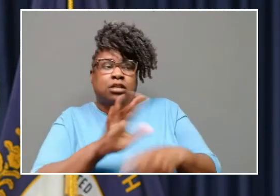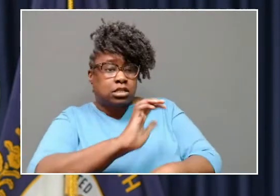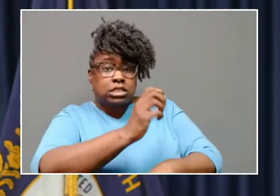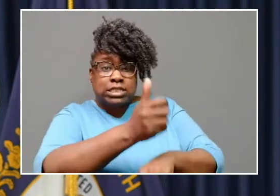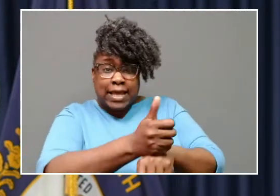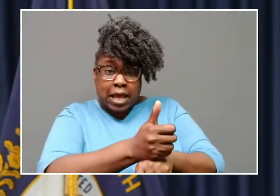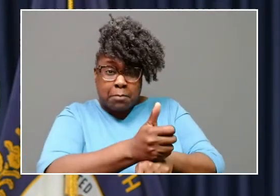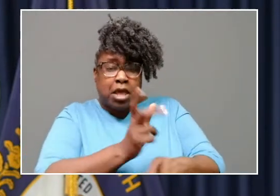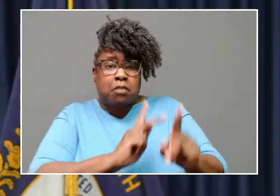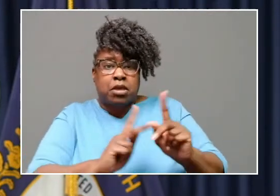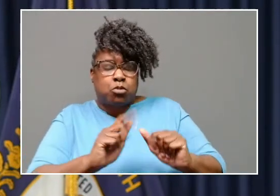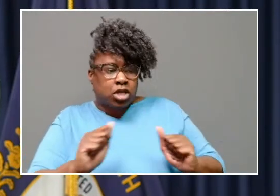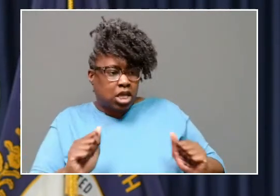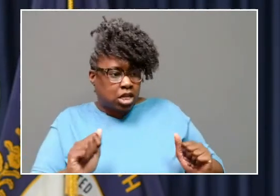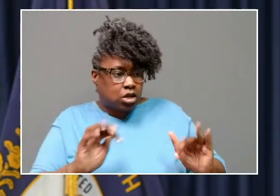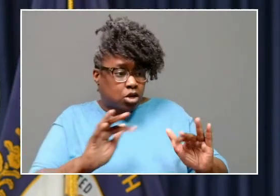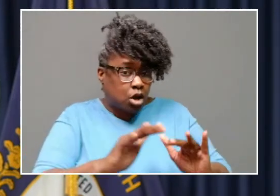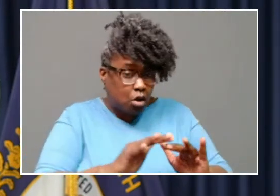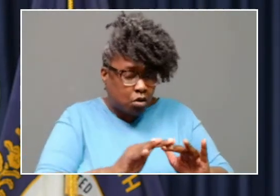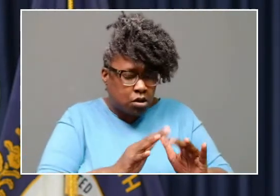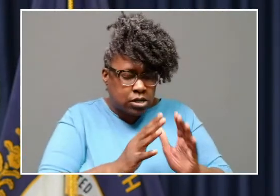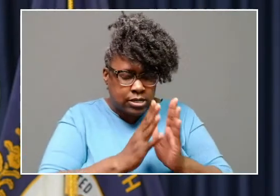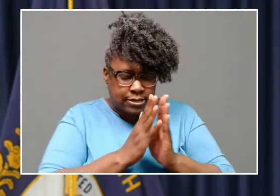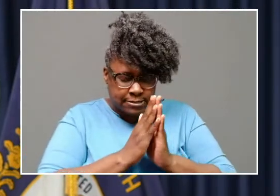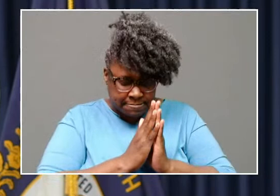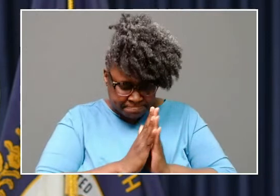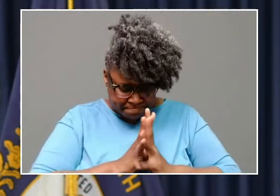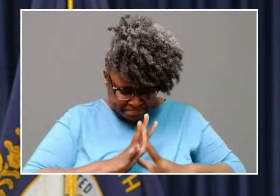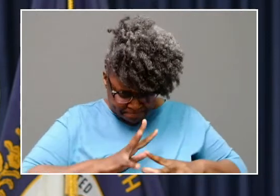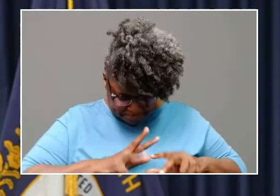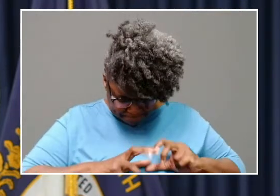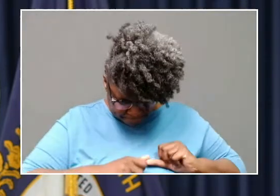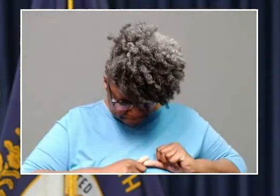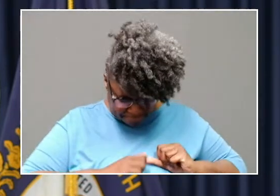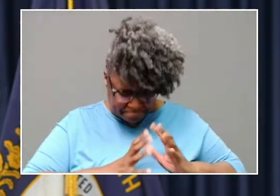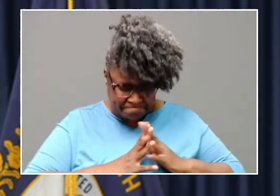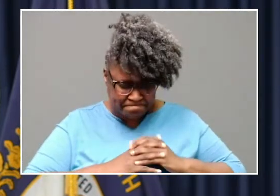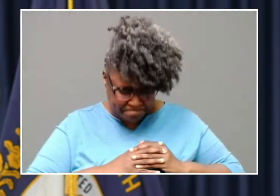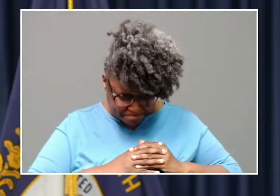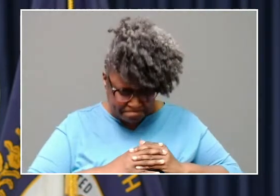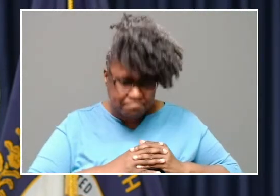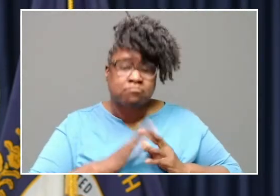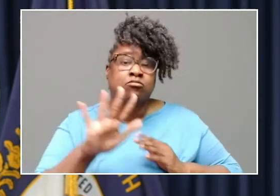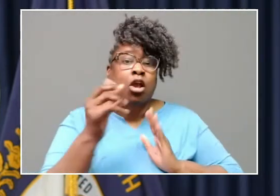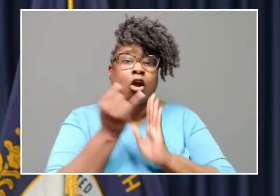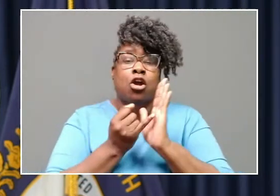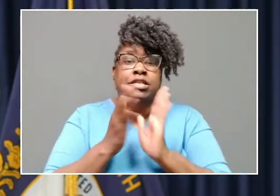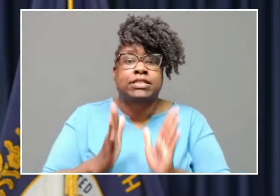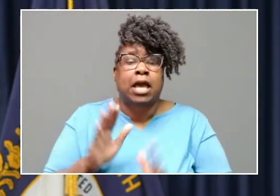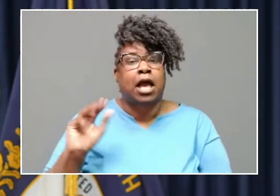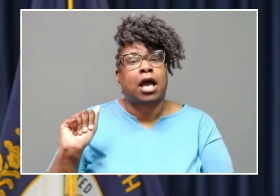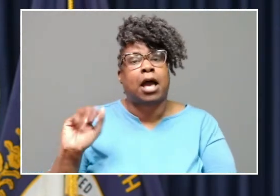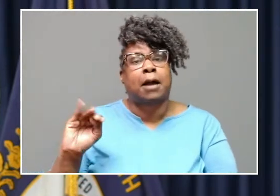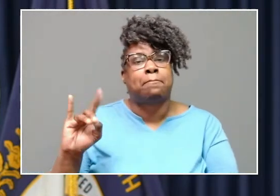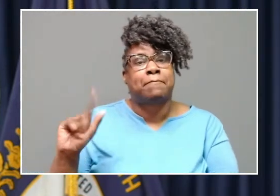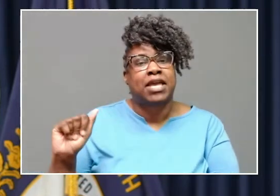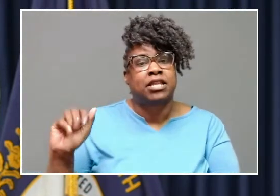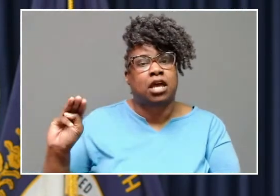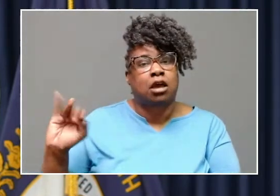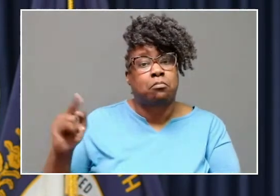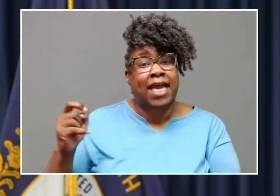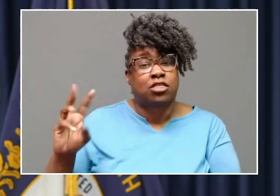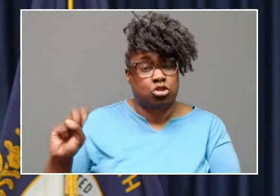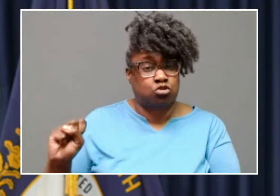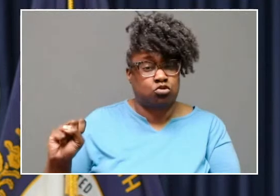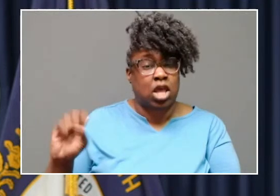that Kentuckians have shown. The memorial is from the artist Amanda Matthews. It's being installed now. And it